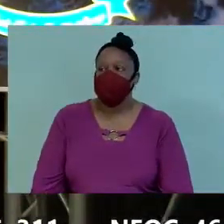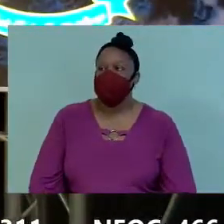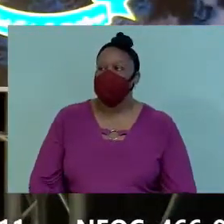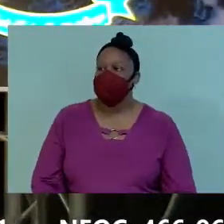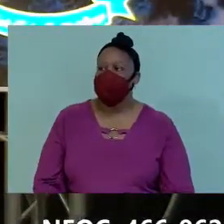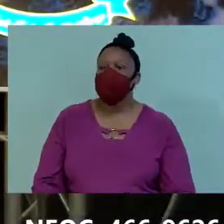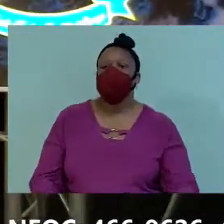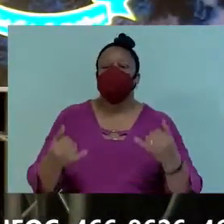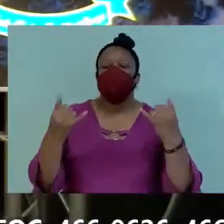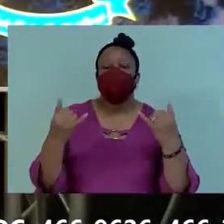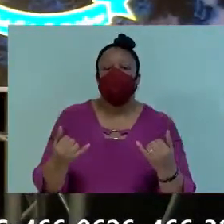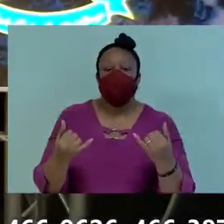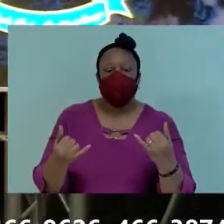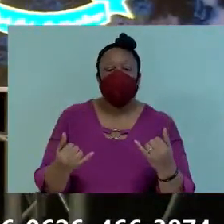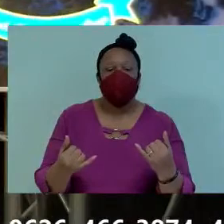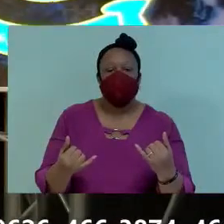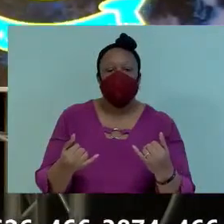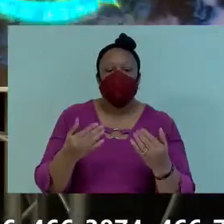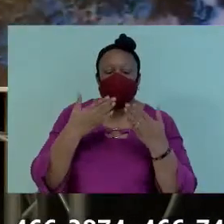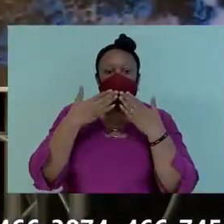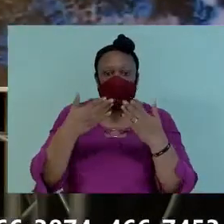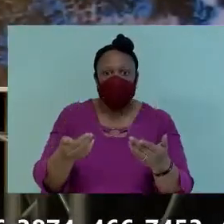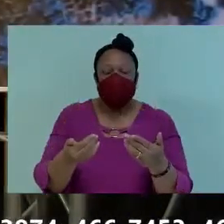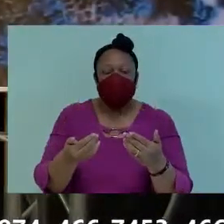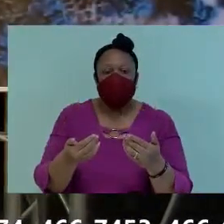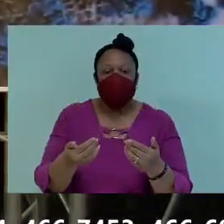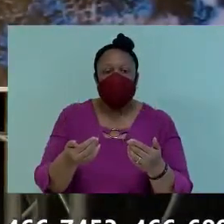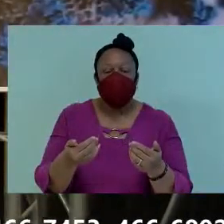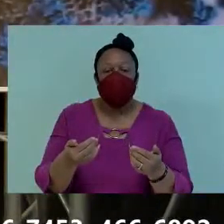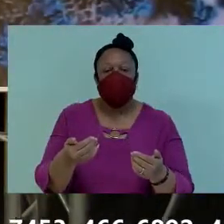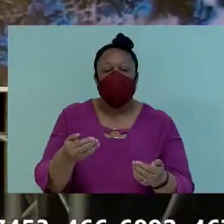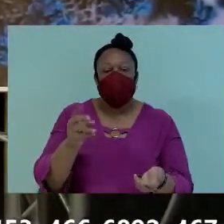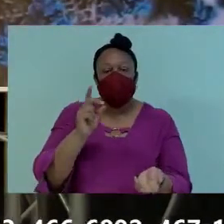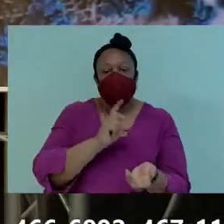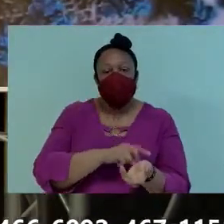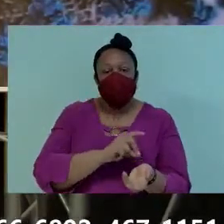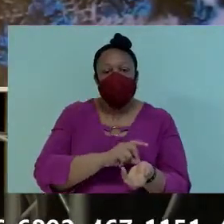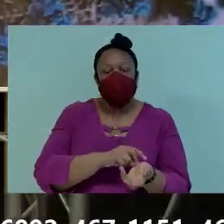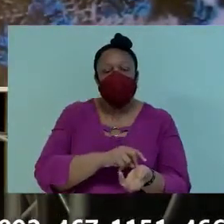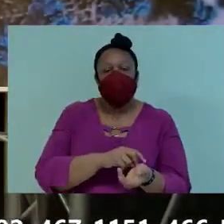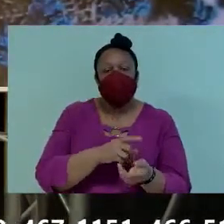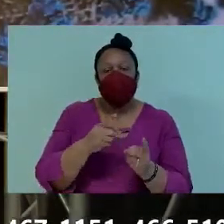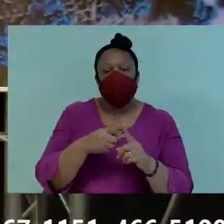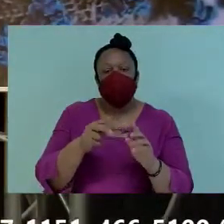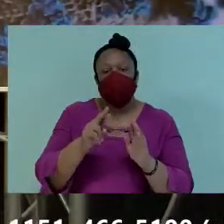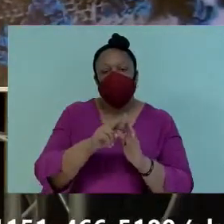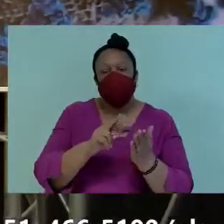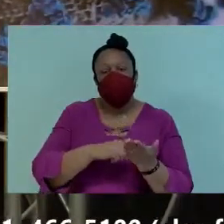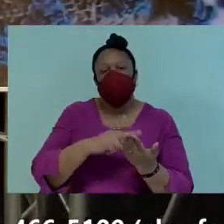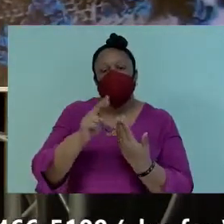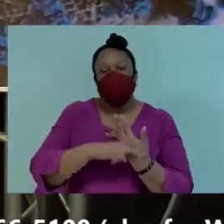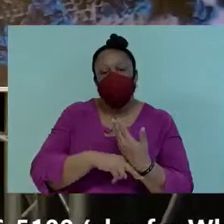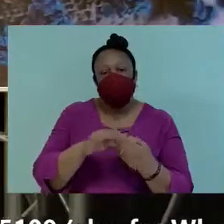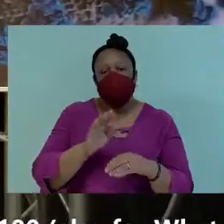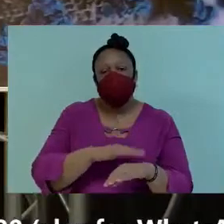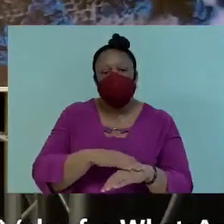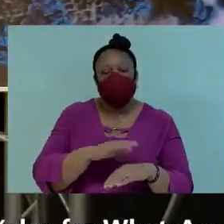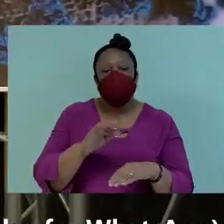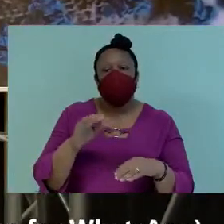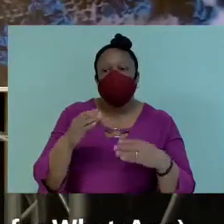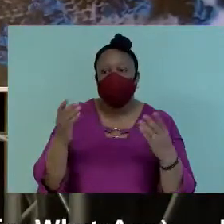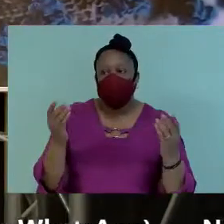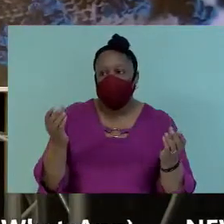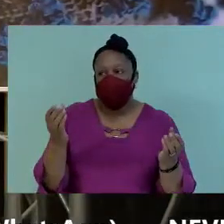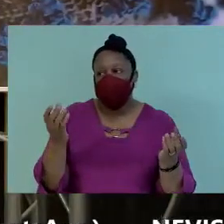Thank you very much, Superintendent Henry. I now invite our Chief Medical Officer, Dr.